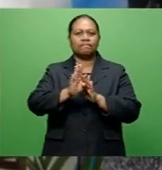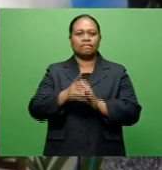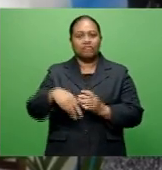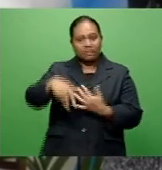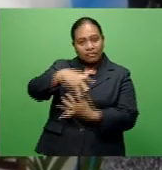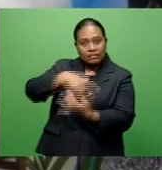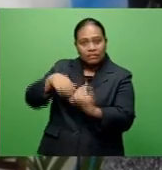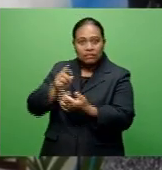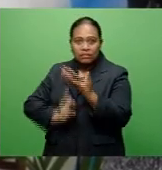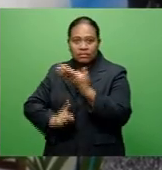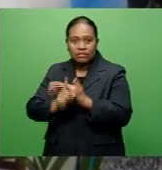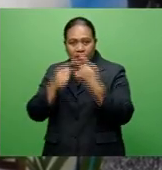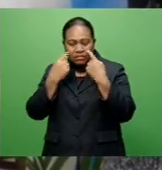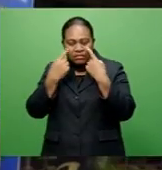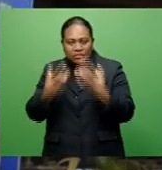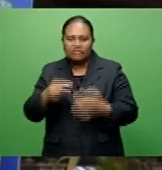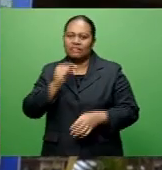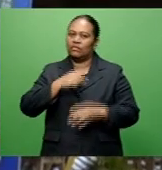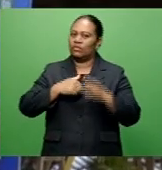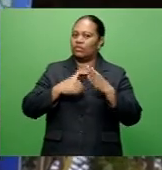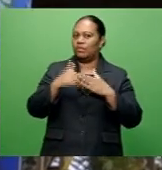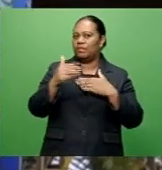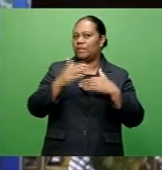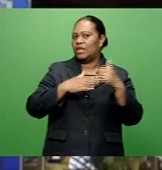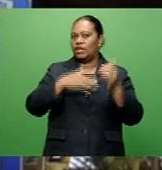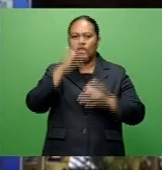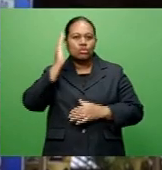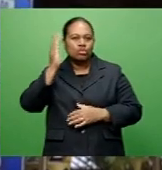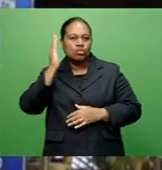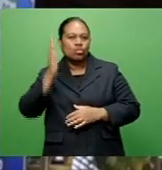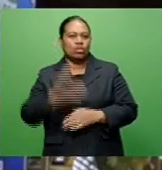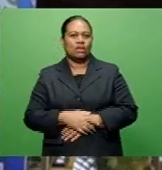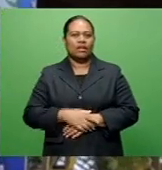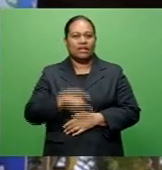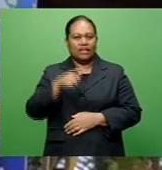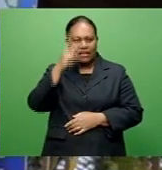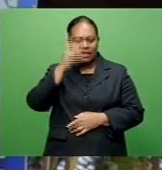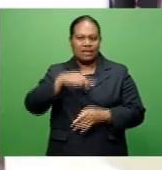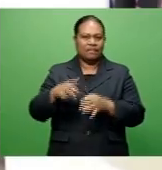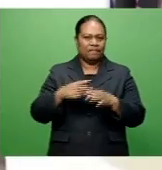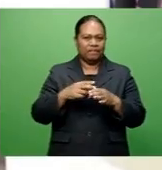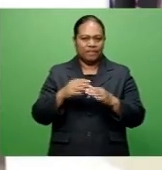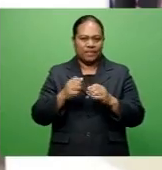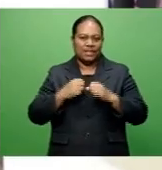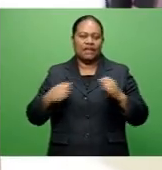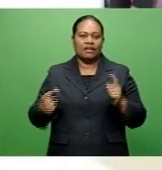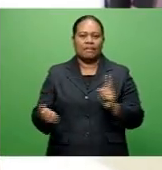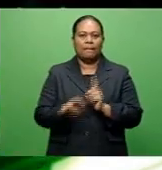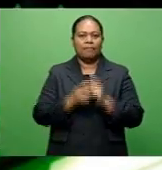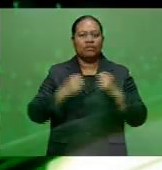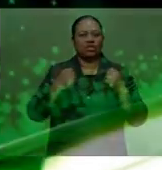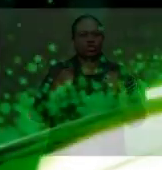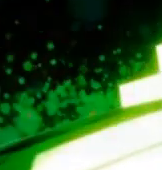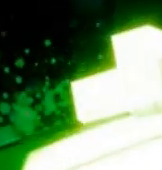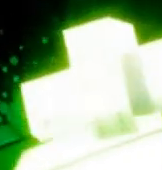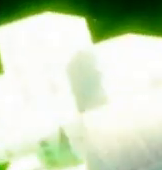of cyclones show the need to build schools to be resilient enough to withstand the toughest of cyclones.